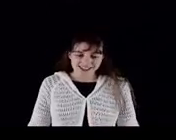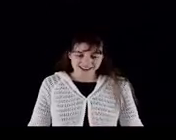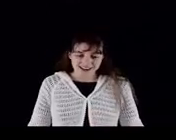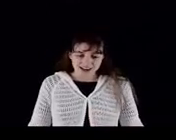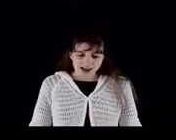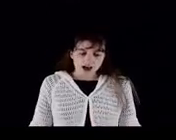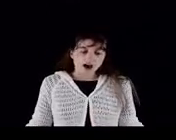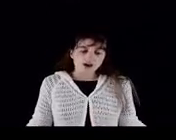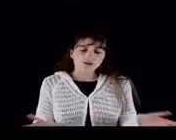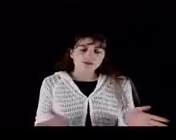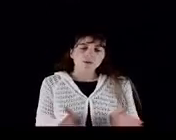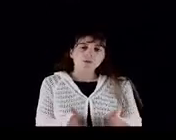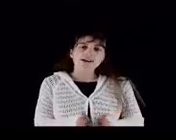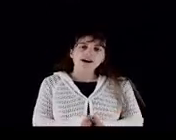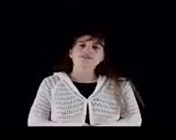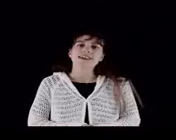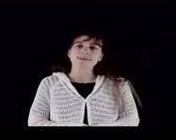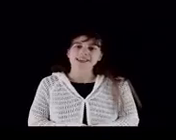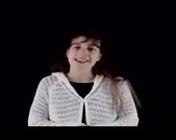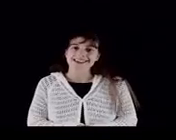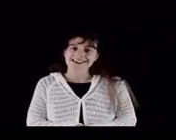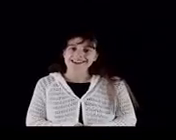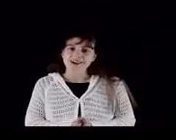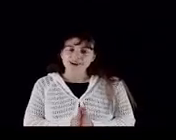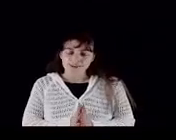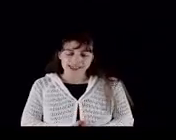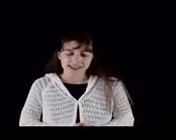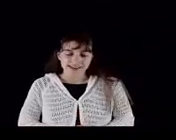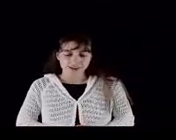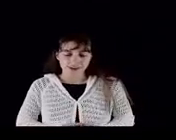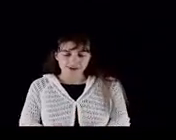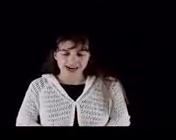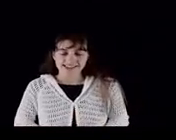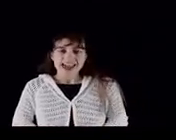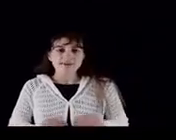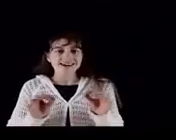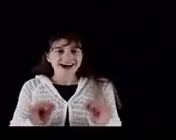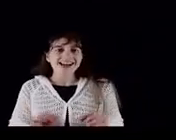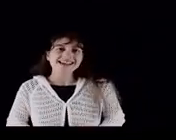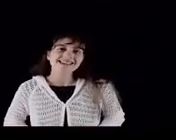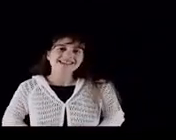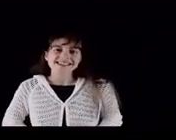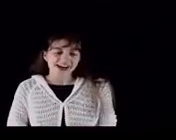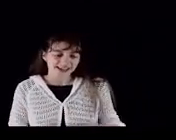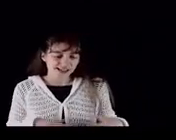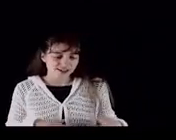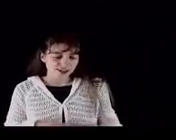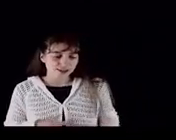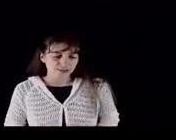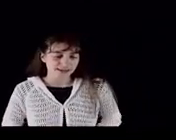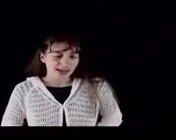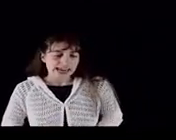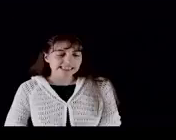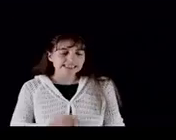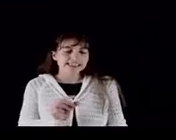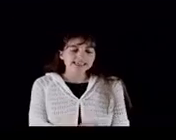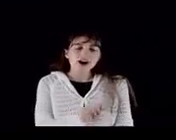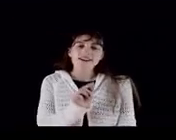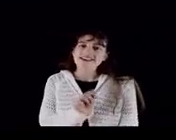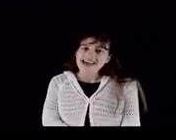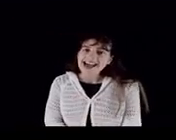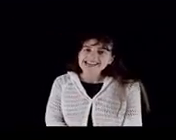illustration of what our family could be through Christ, and what God has desired it to be. It says,